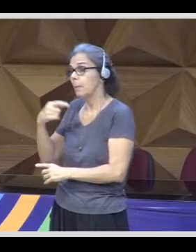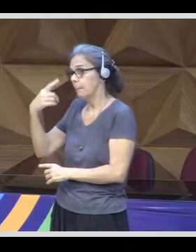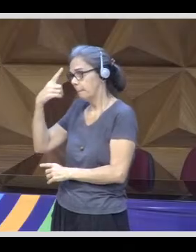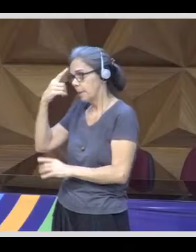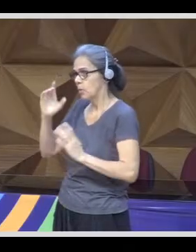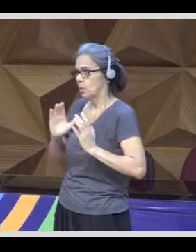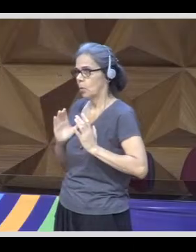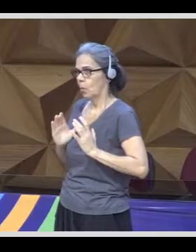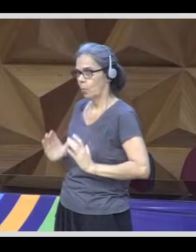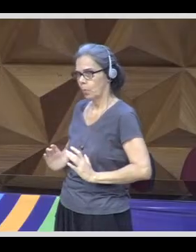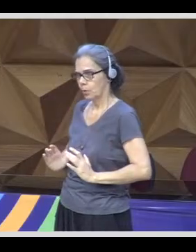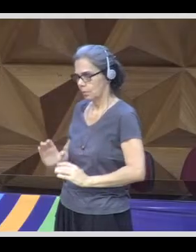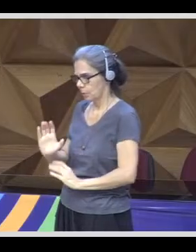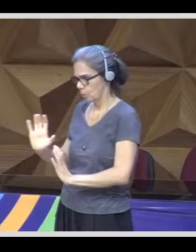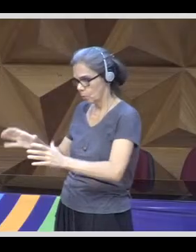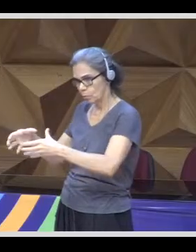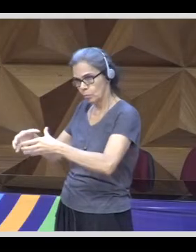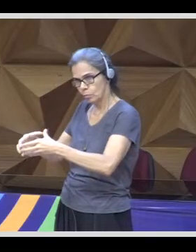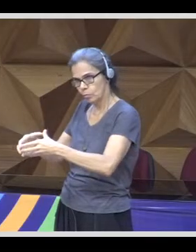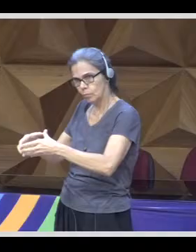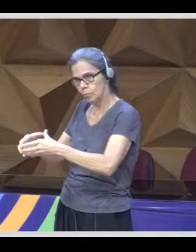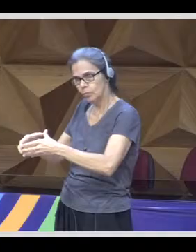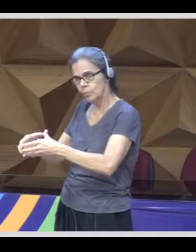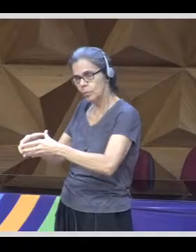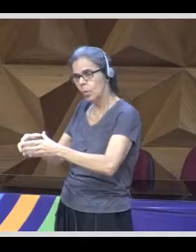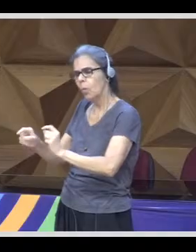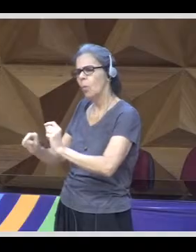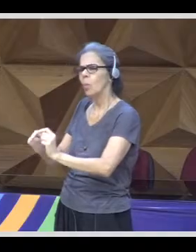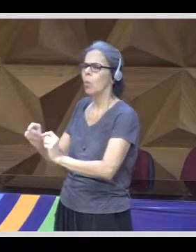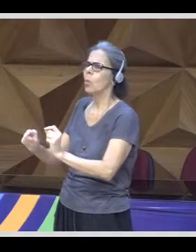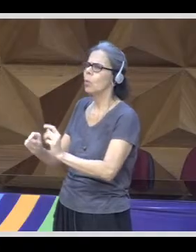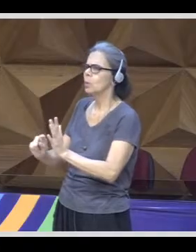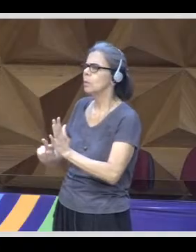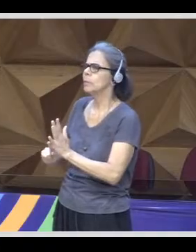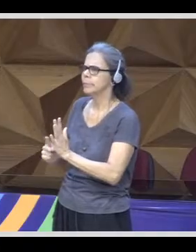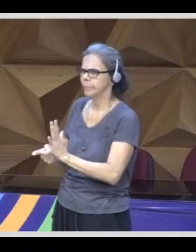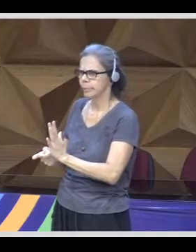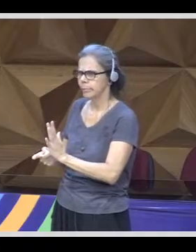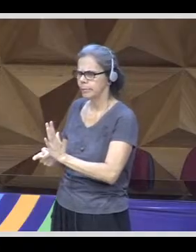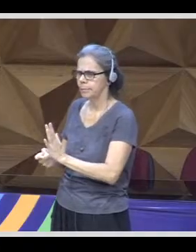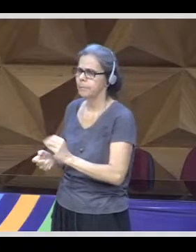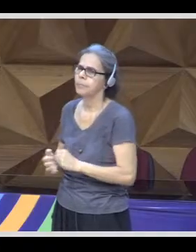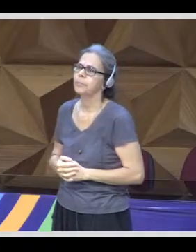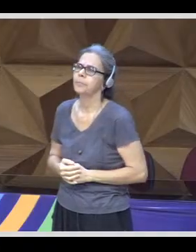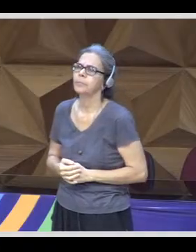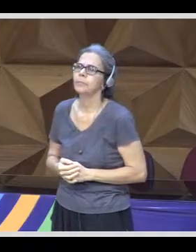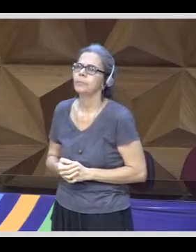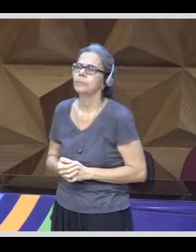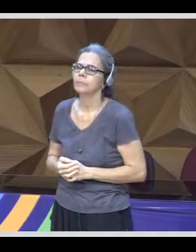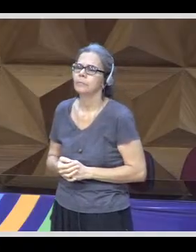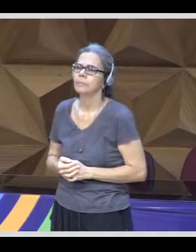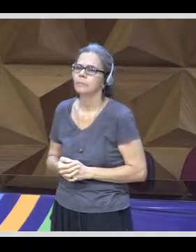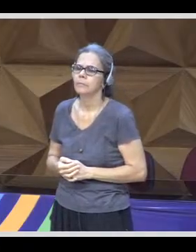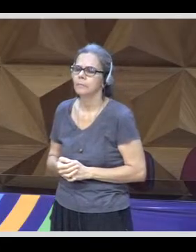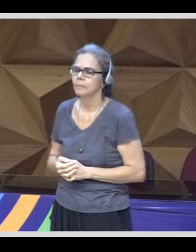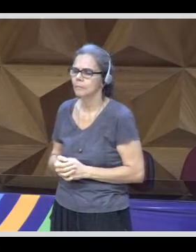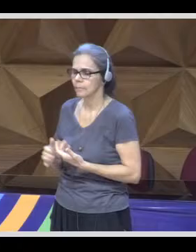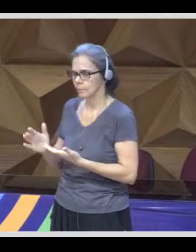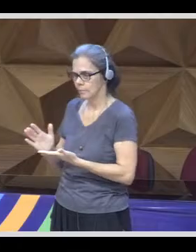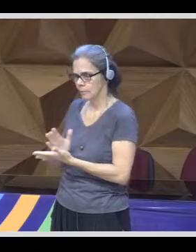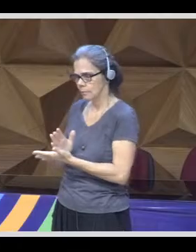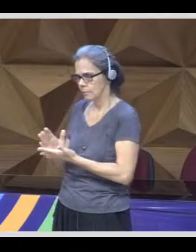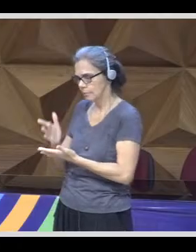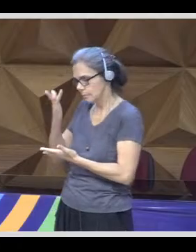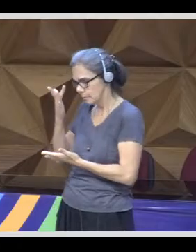by sizable but loosely organized groups of people. Loosely organized, especially. And our focus